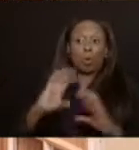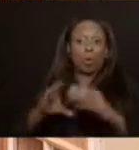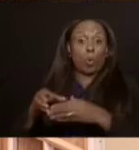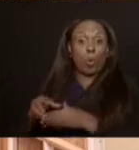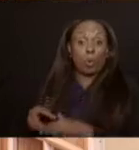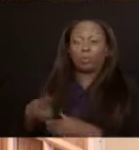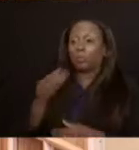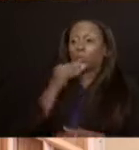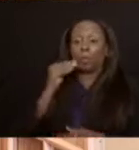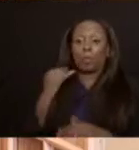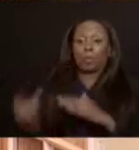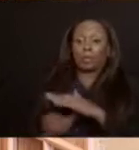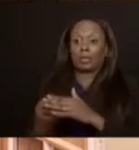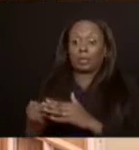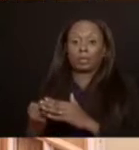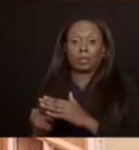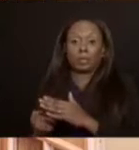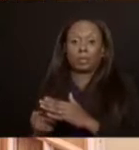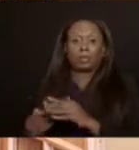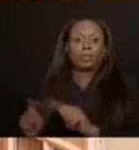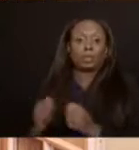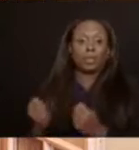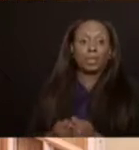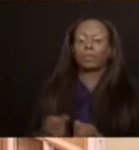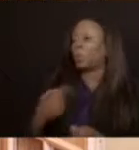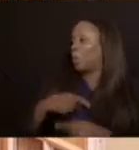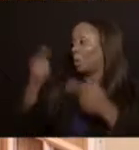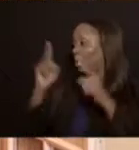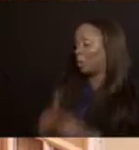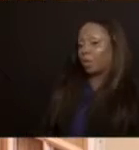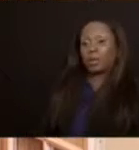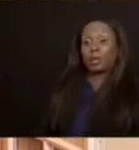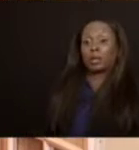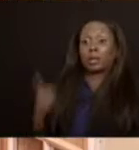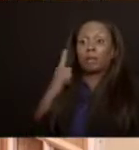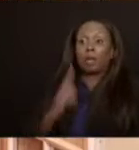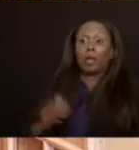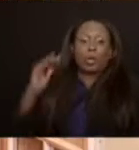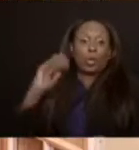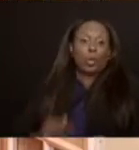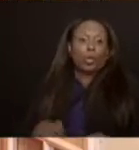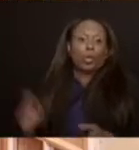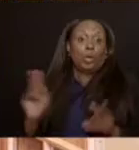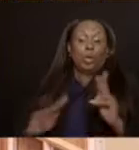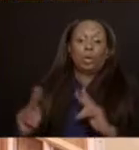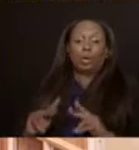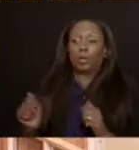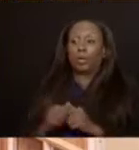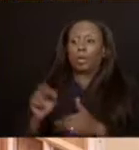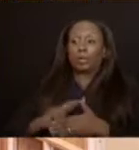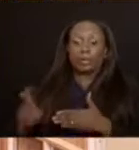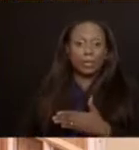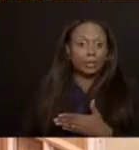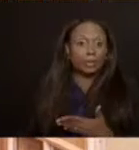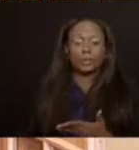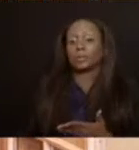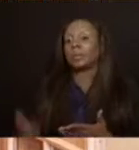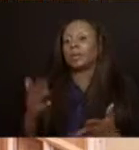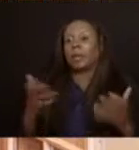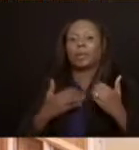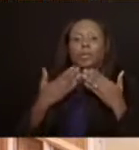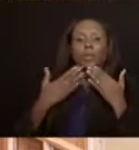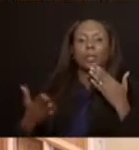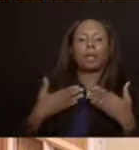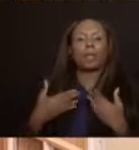going to bring the backlog down, Minister, and we've also, I want to thank those doctors and other healthcare